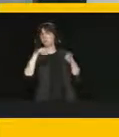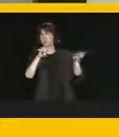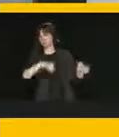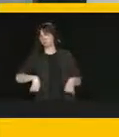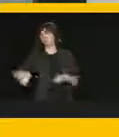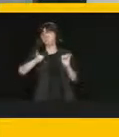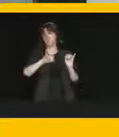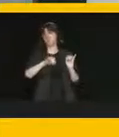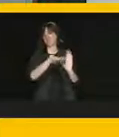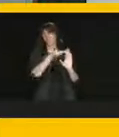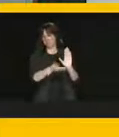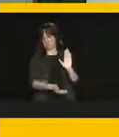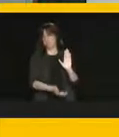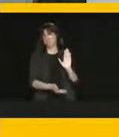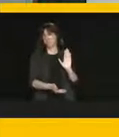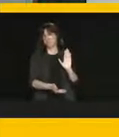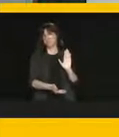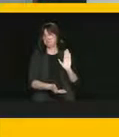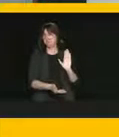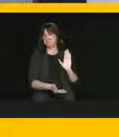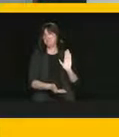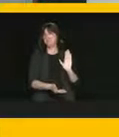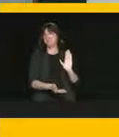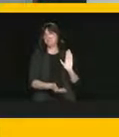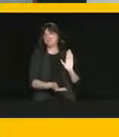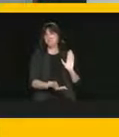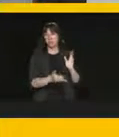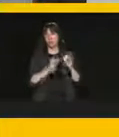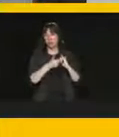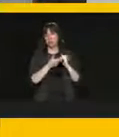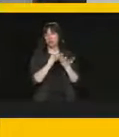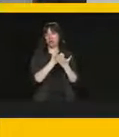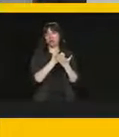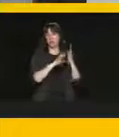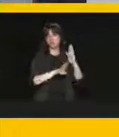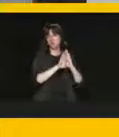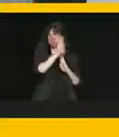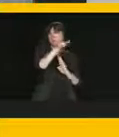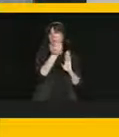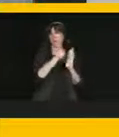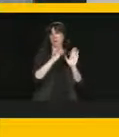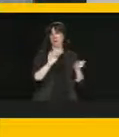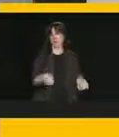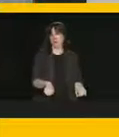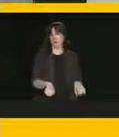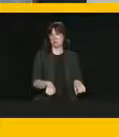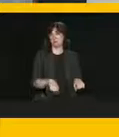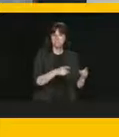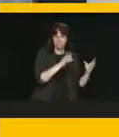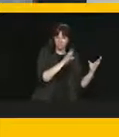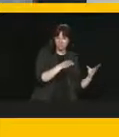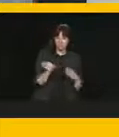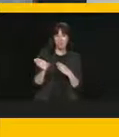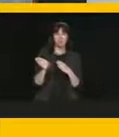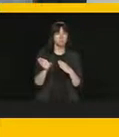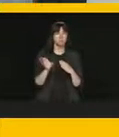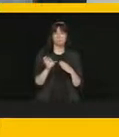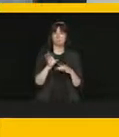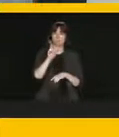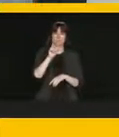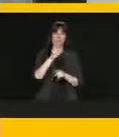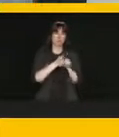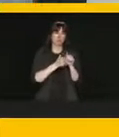principles that will underlie plans for economic recoveries. Those plans will be different from one province